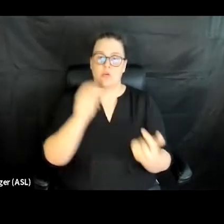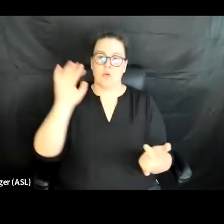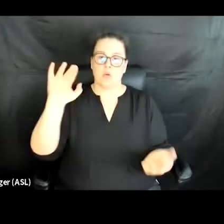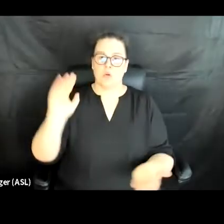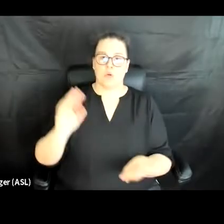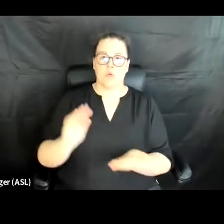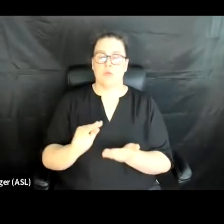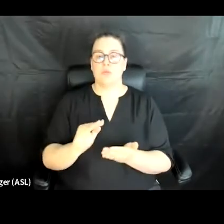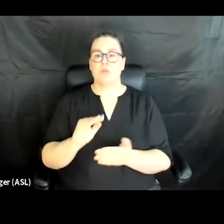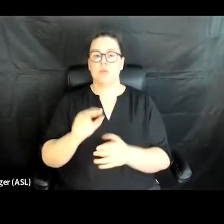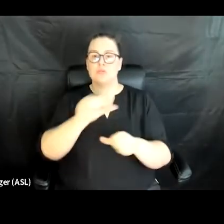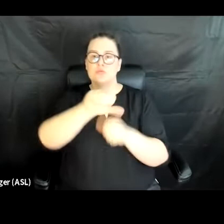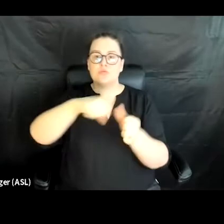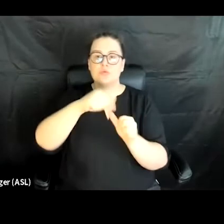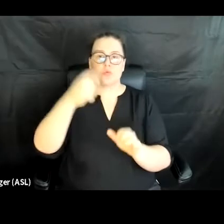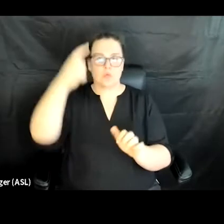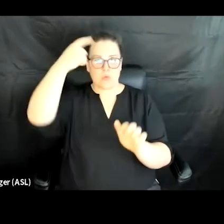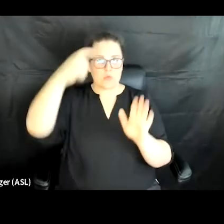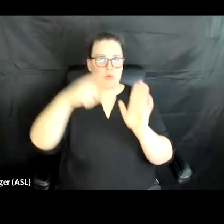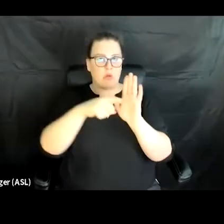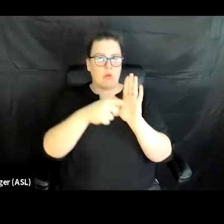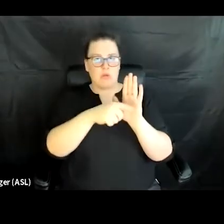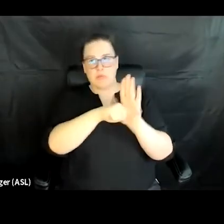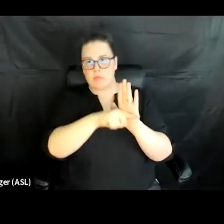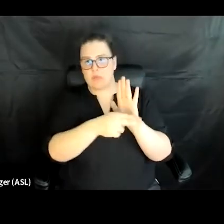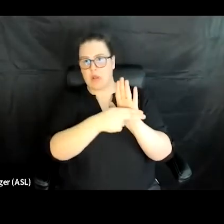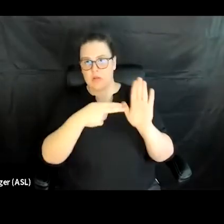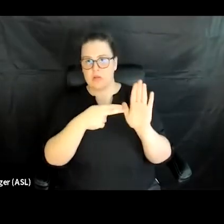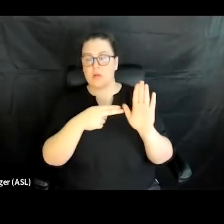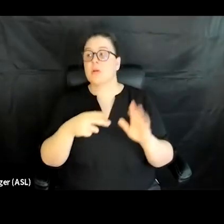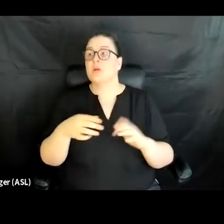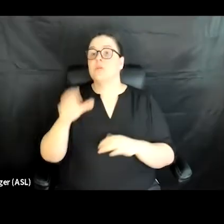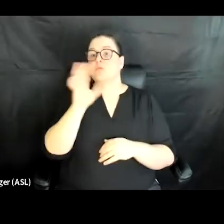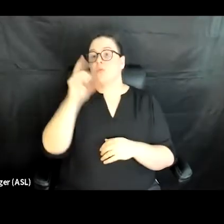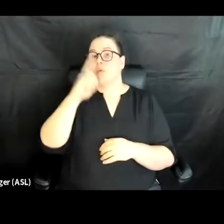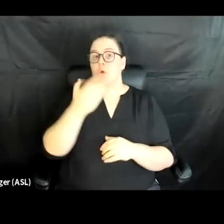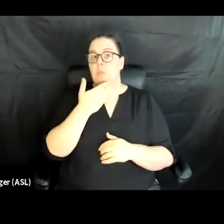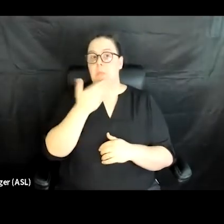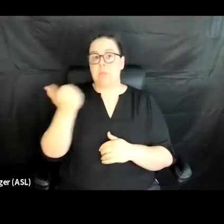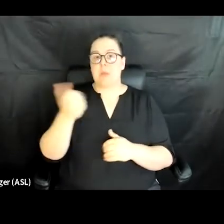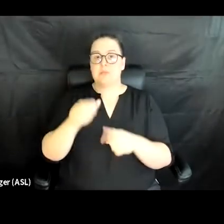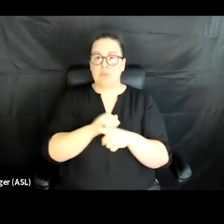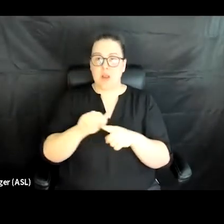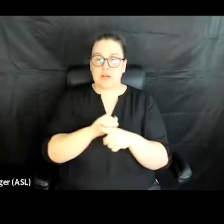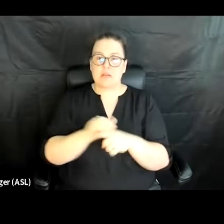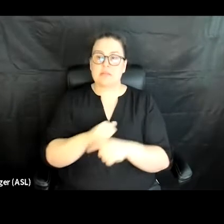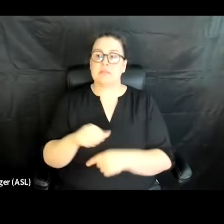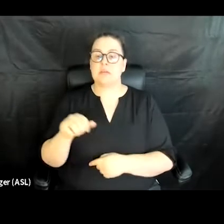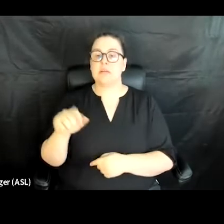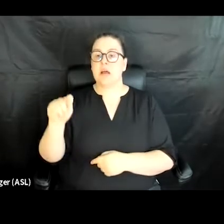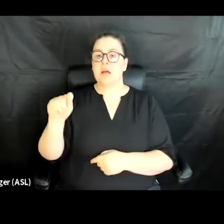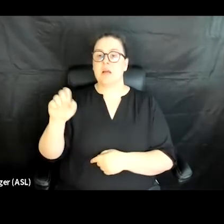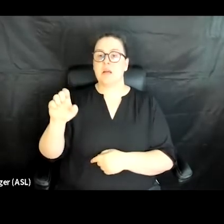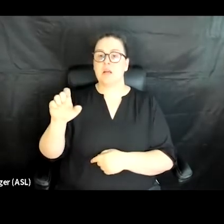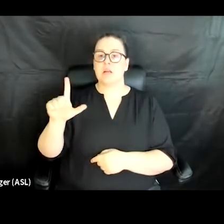social stigma. So we've looked at best practices on reasonable accommodation, telemental health